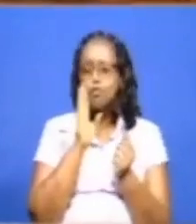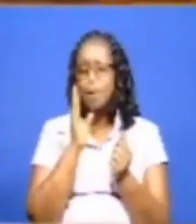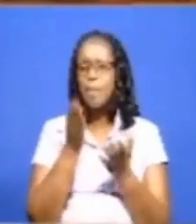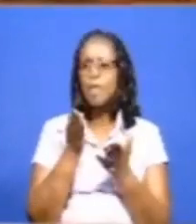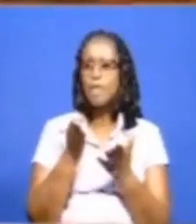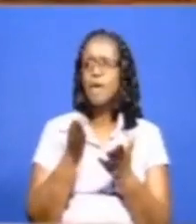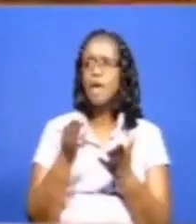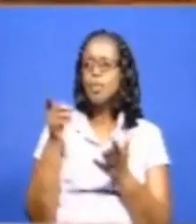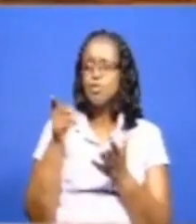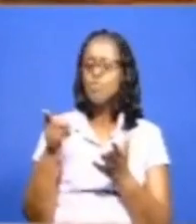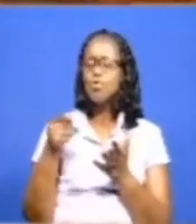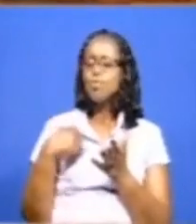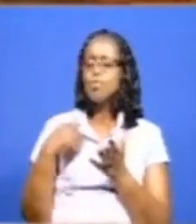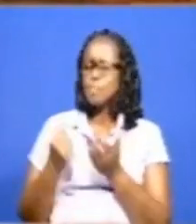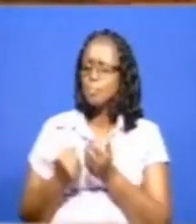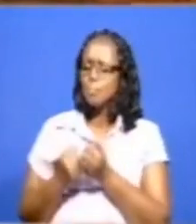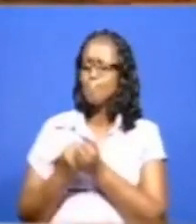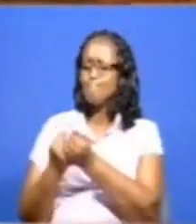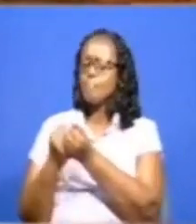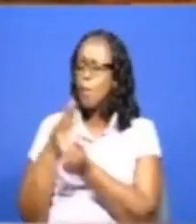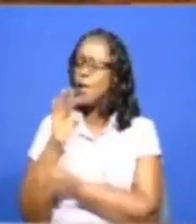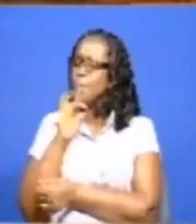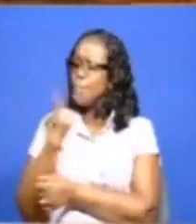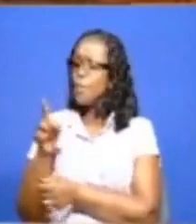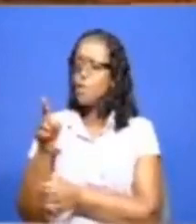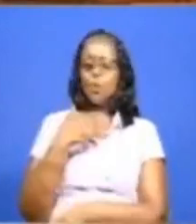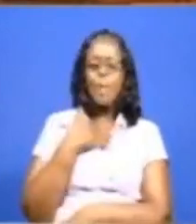you hate men. Please clarify that.